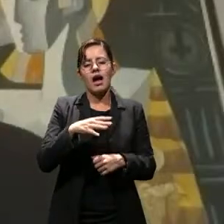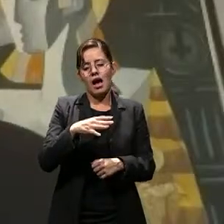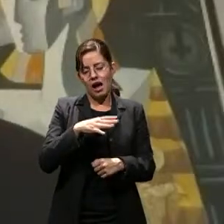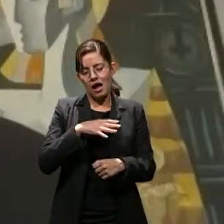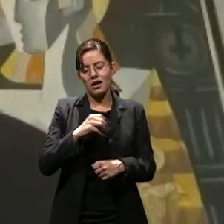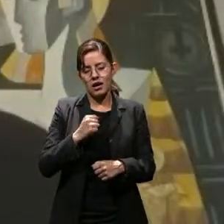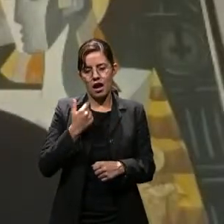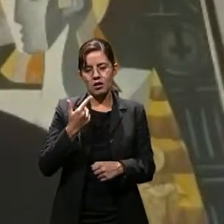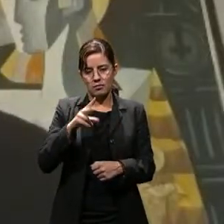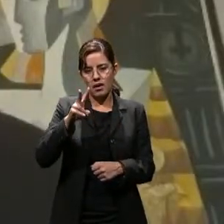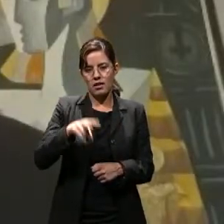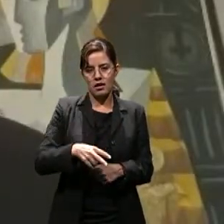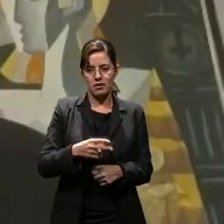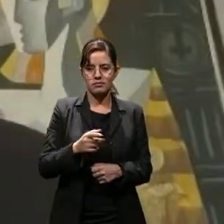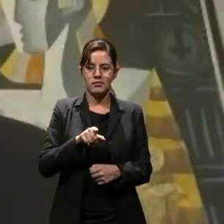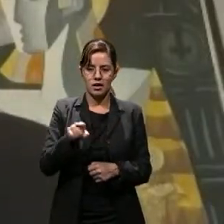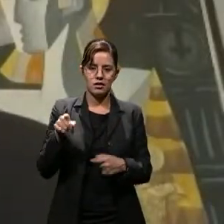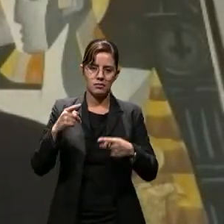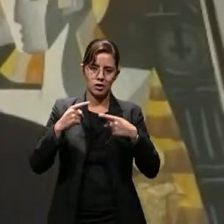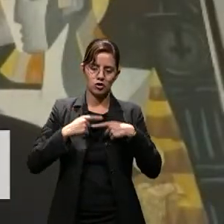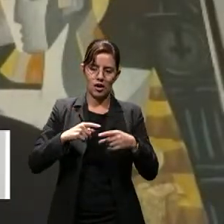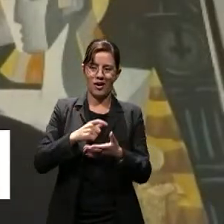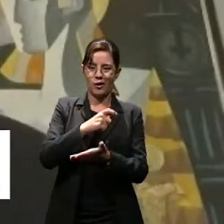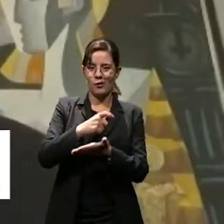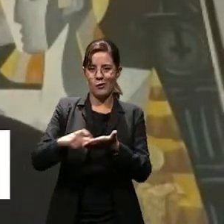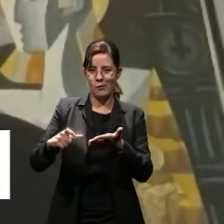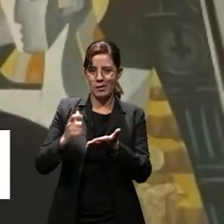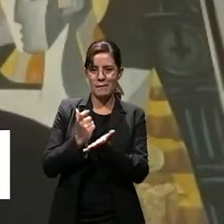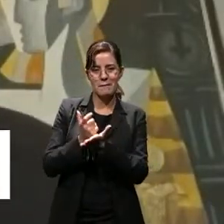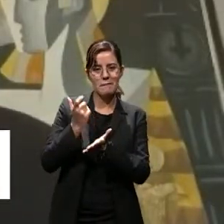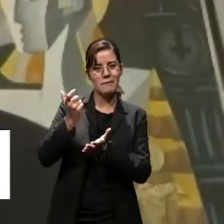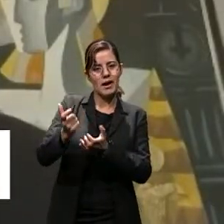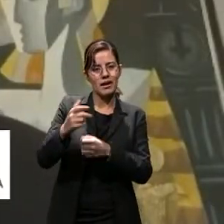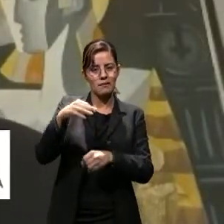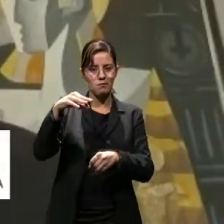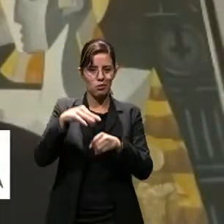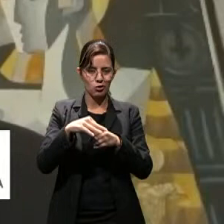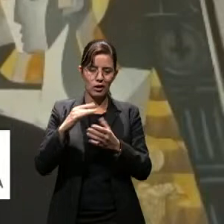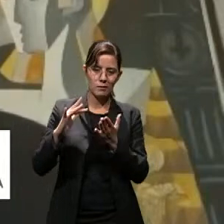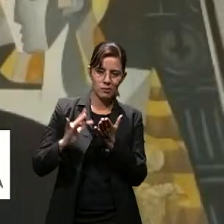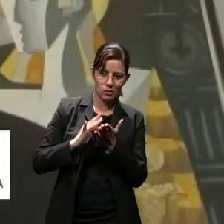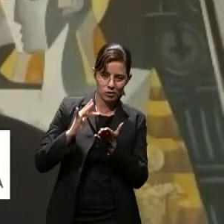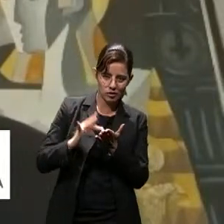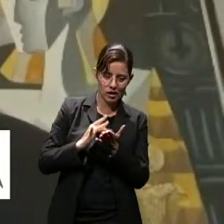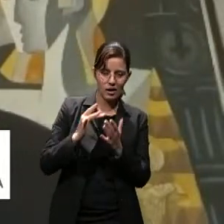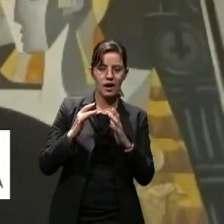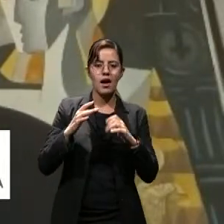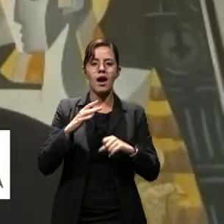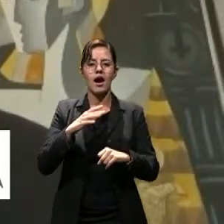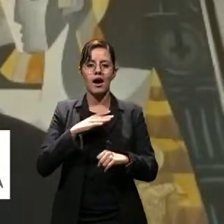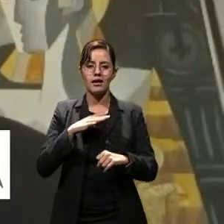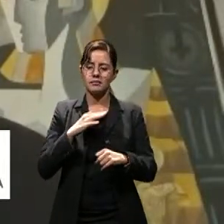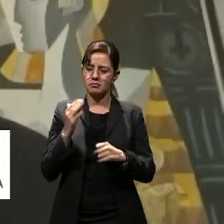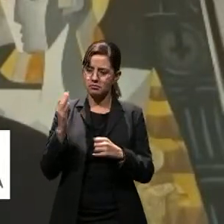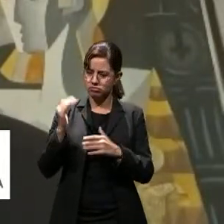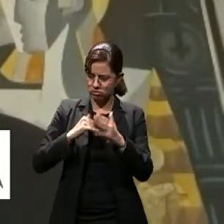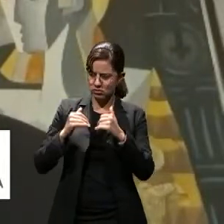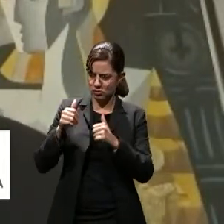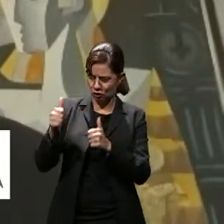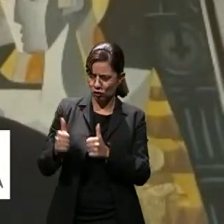something like this happens. Like somebody's buying votes, they're rallying people